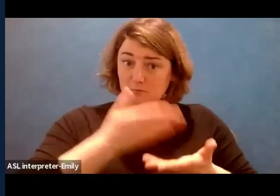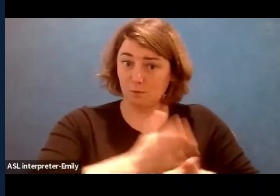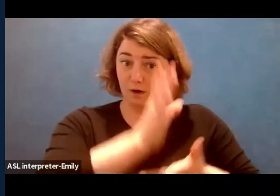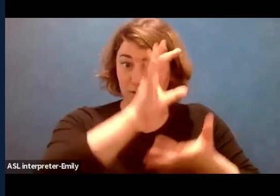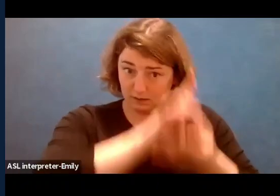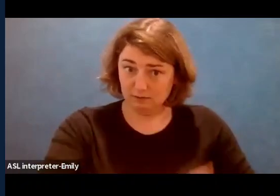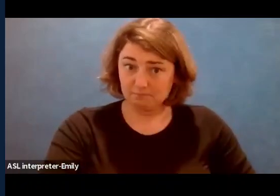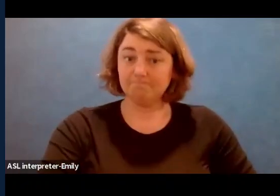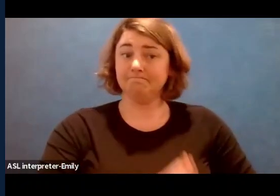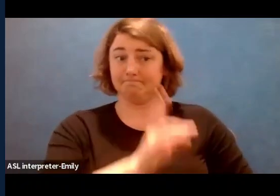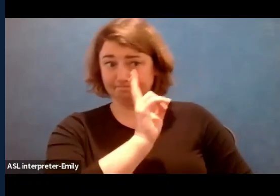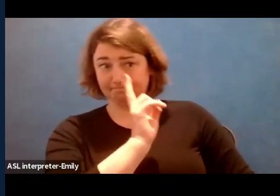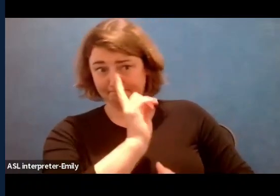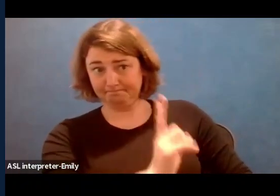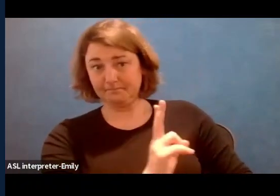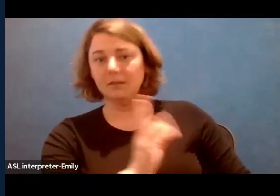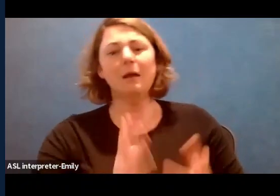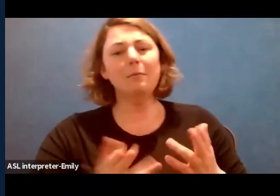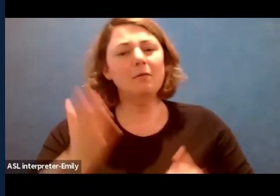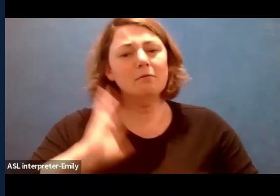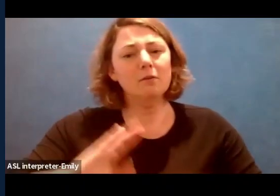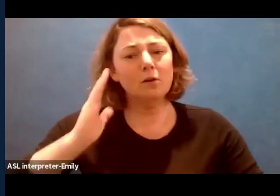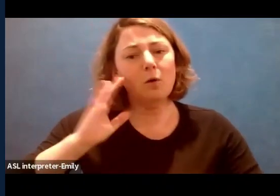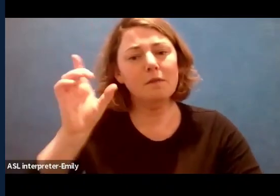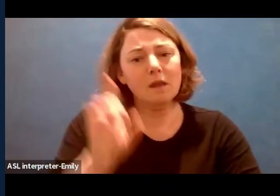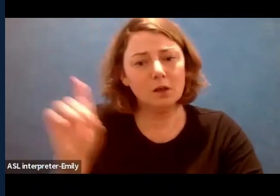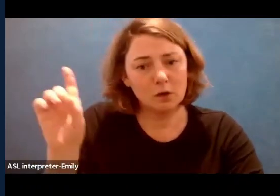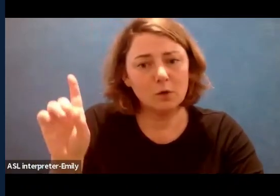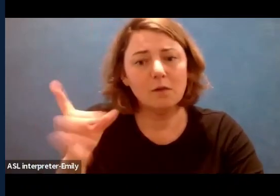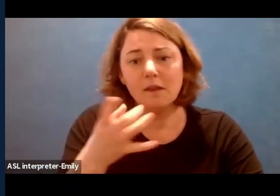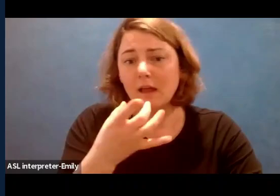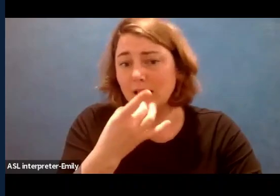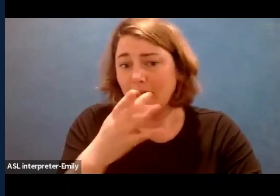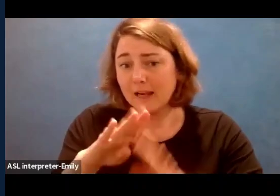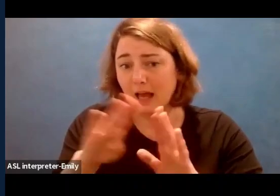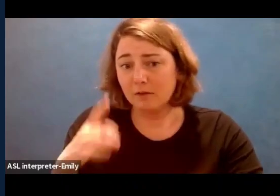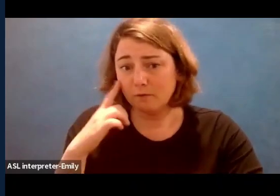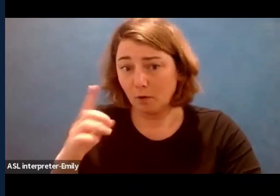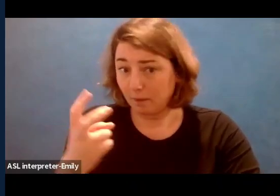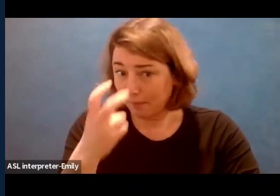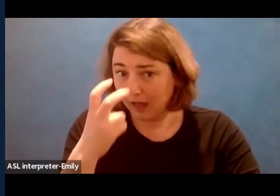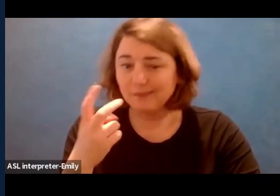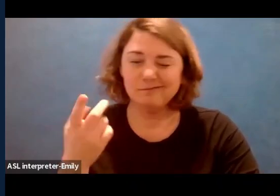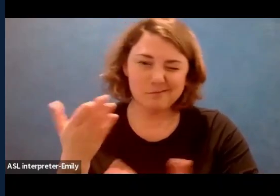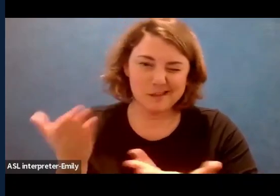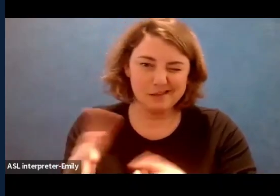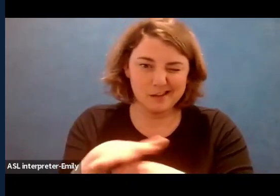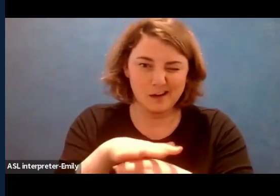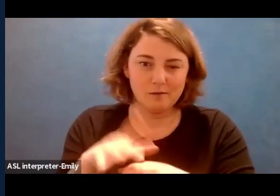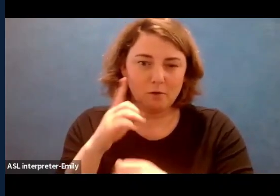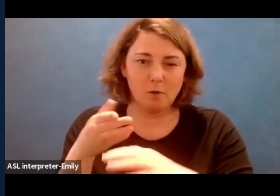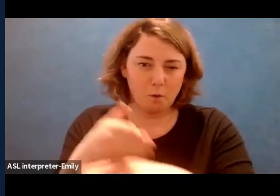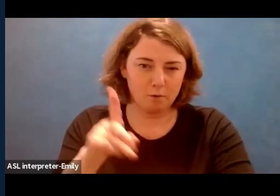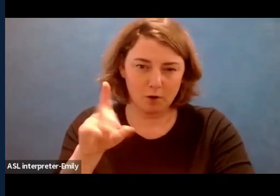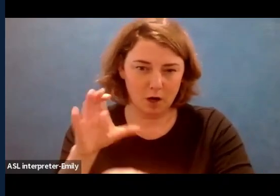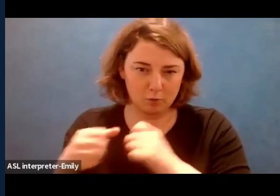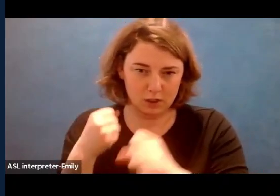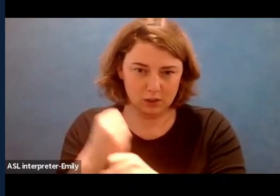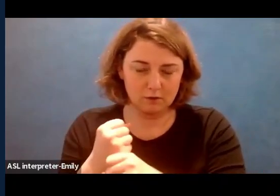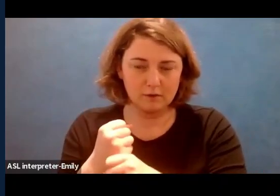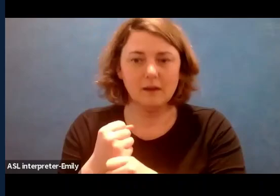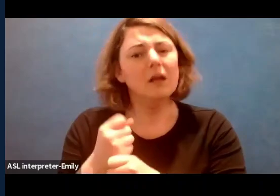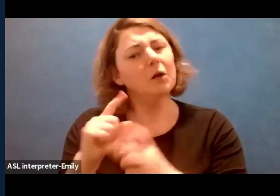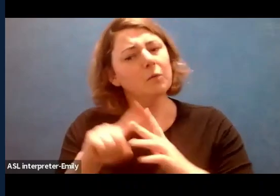That you might know us previously as the Duluth Lighthouse for the Blind. We've been around in the area for more than 100 years.